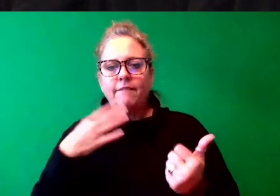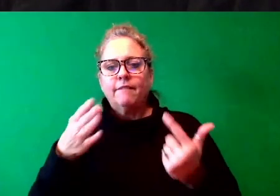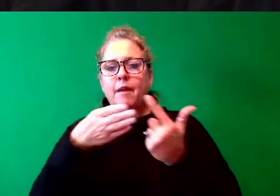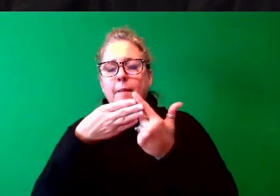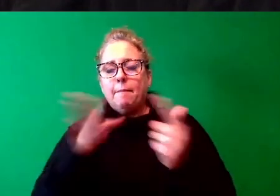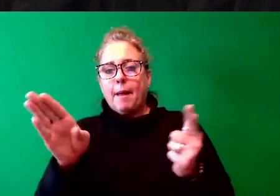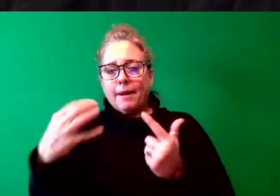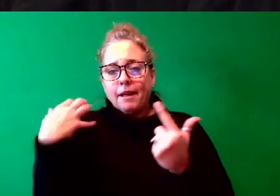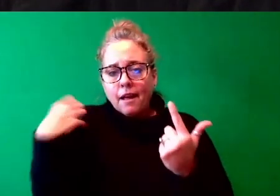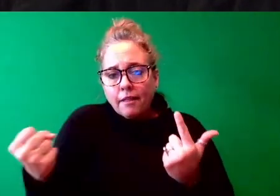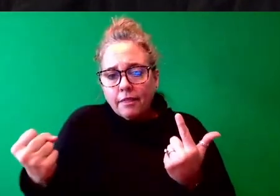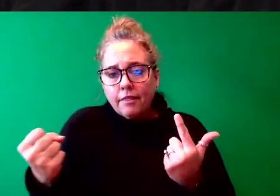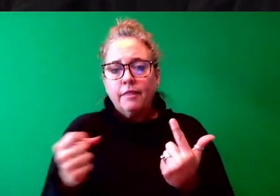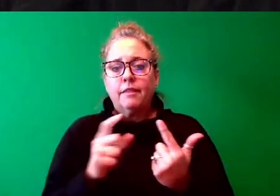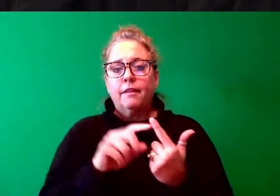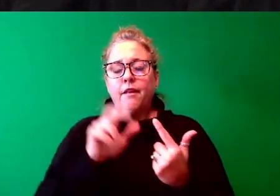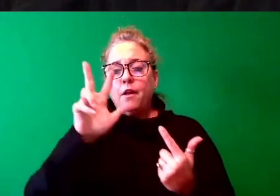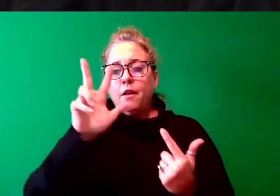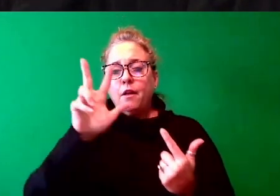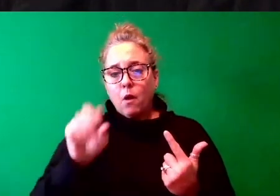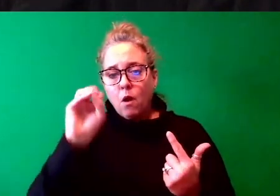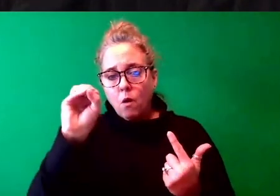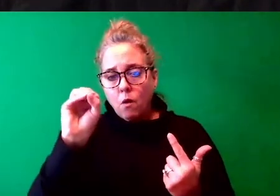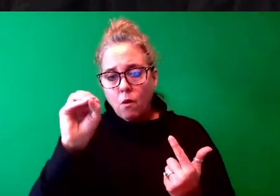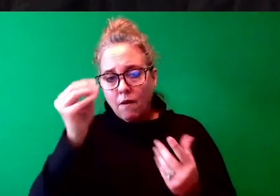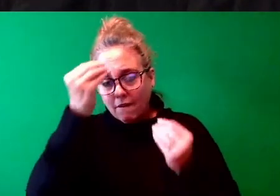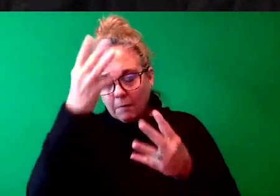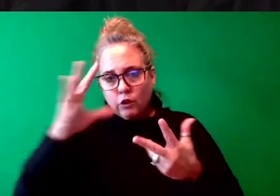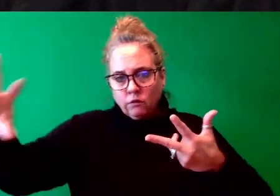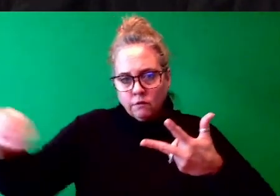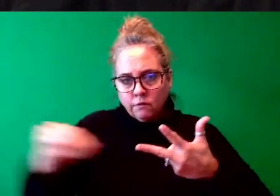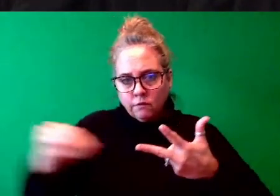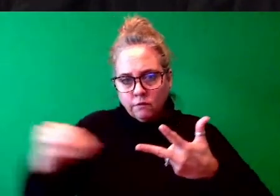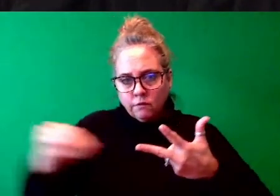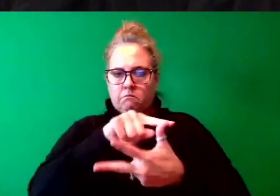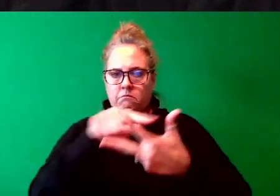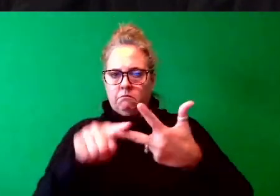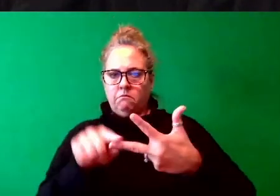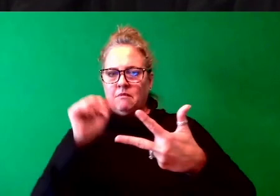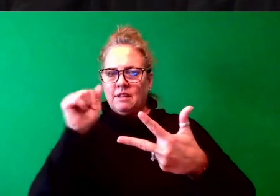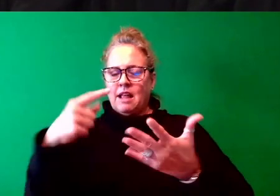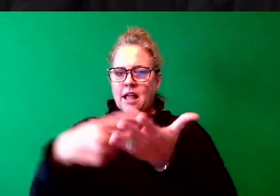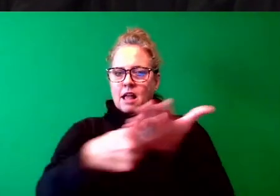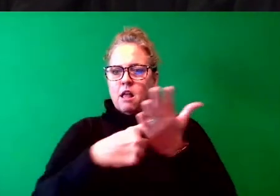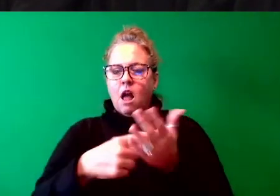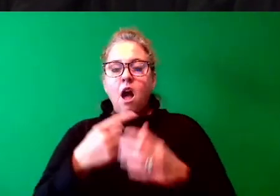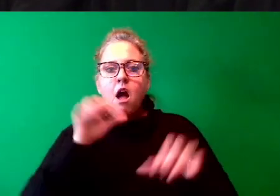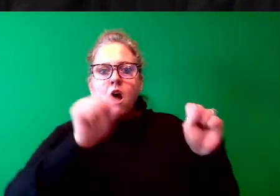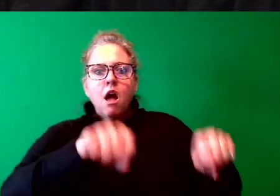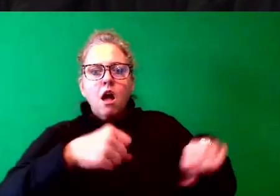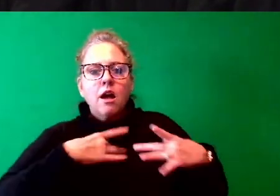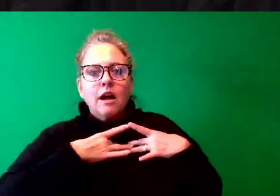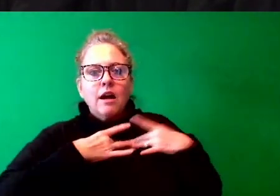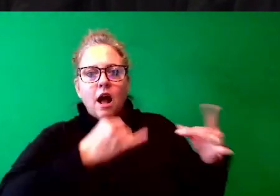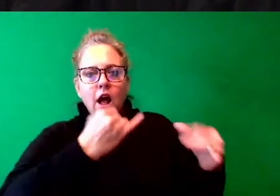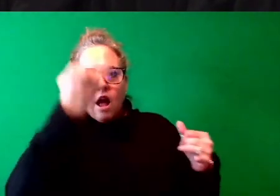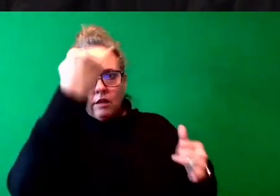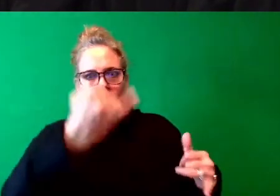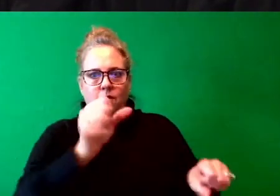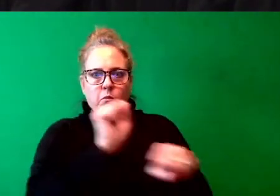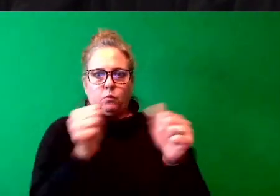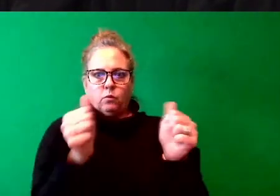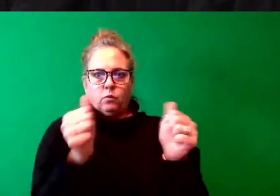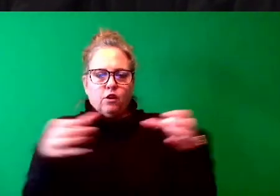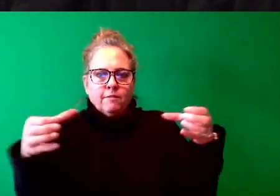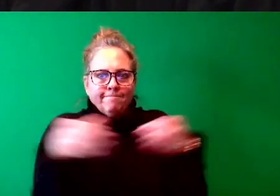that document. And so I like your idea for a work session to look specifically at the